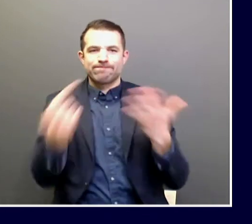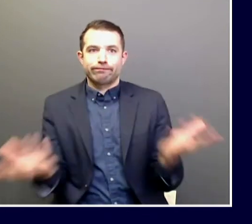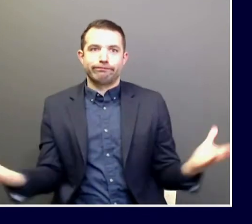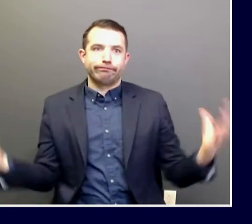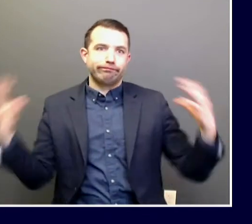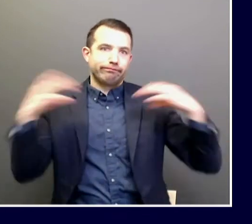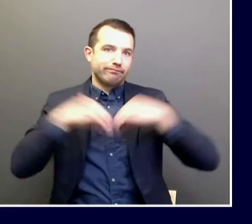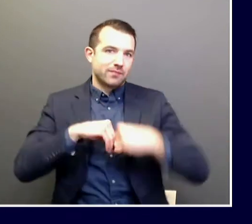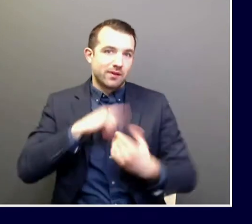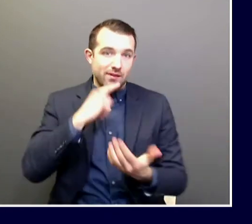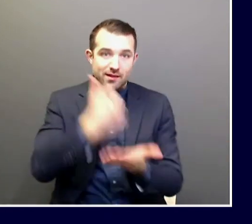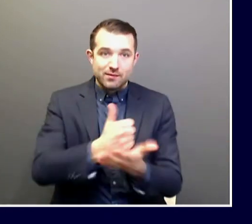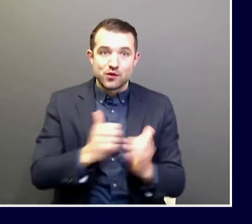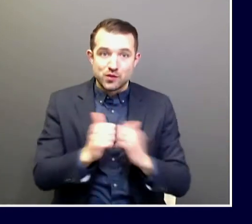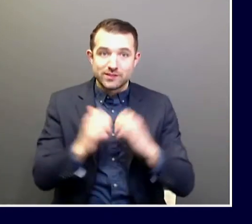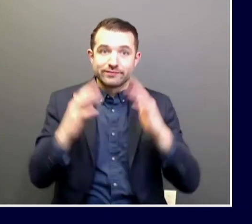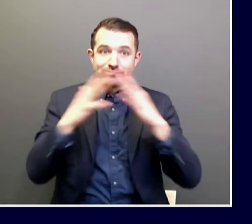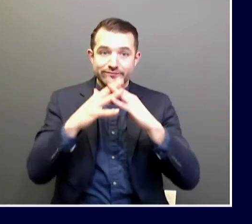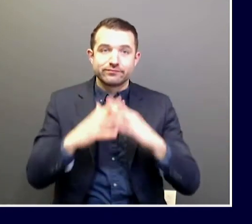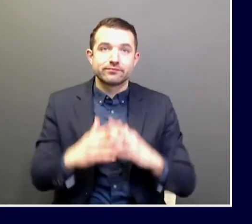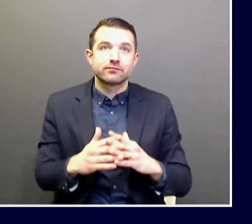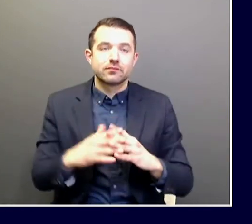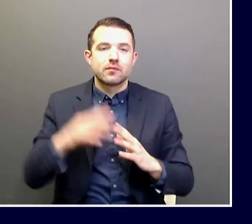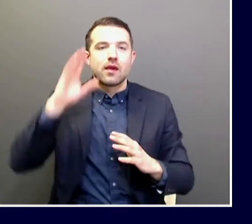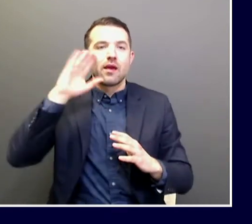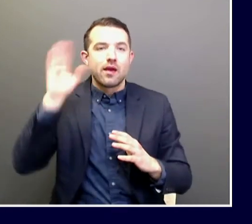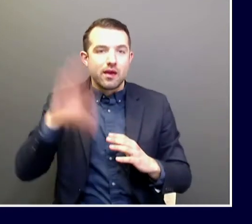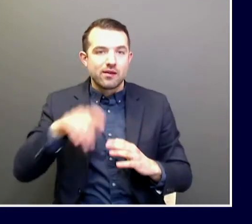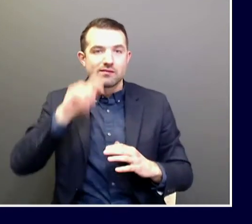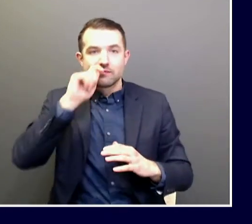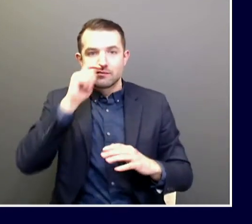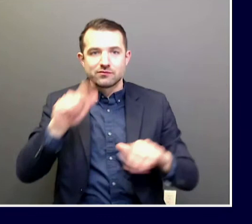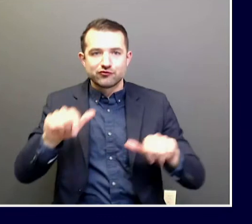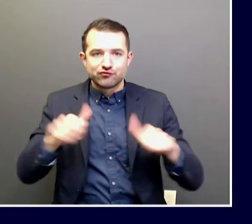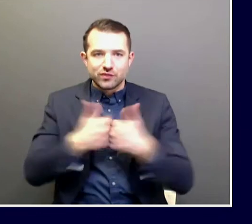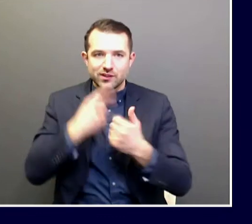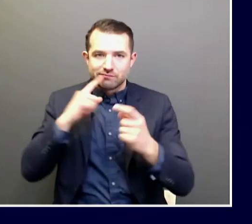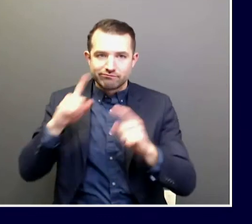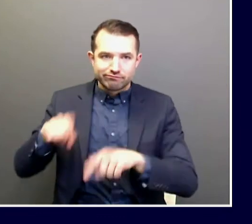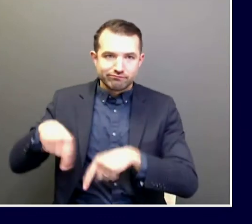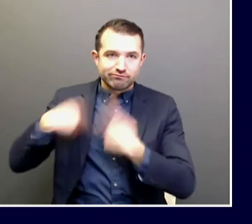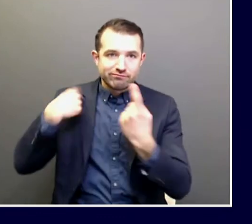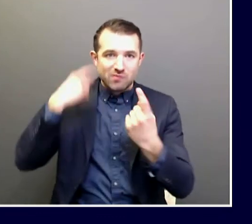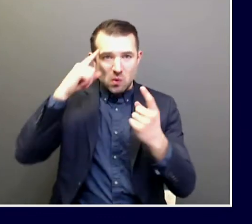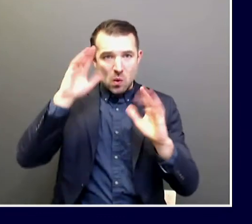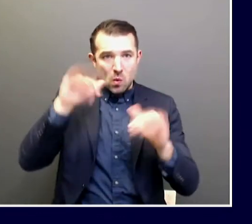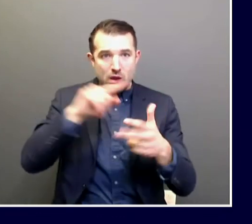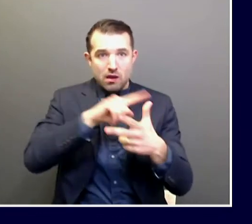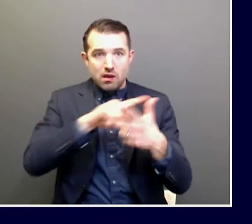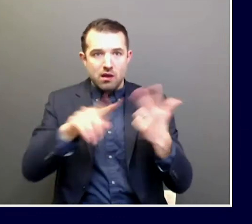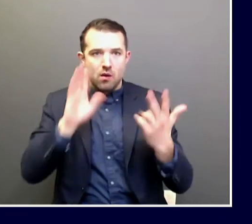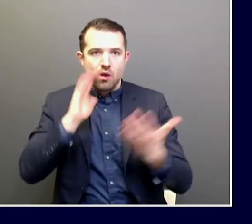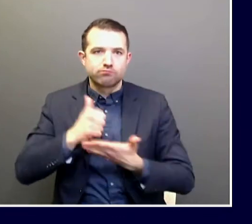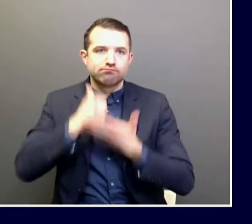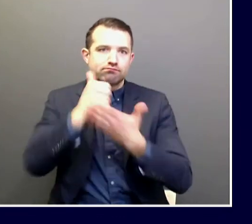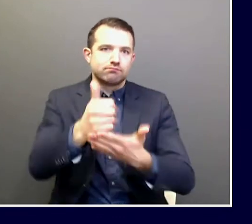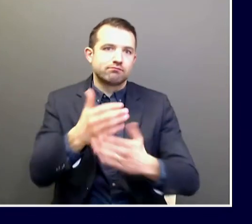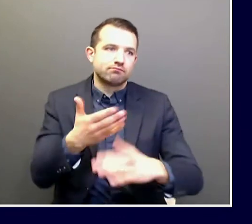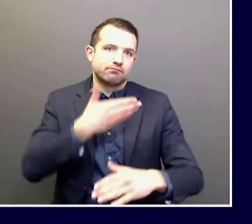3 sites will help folks find a test when they need it. The next set of updates today is around